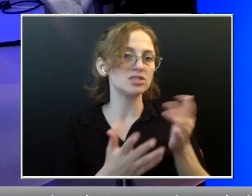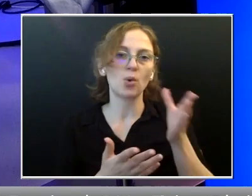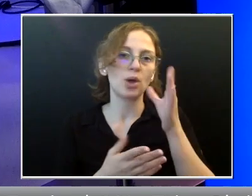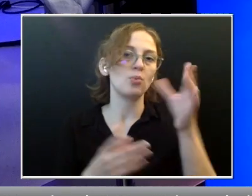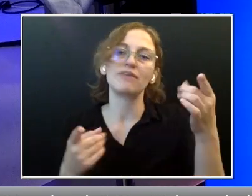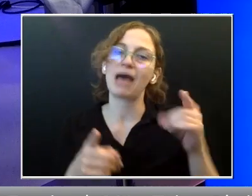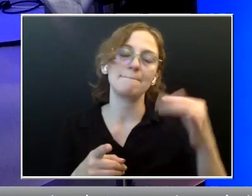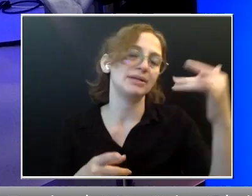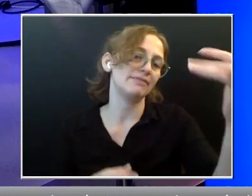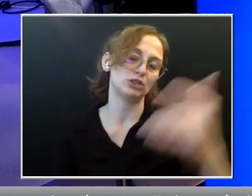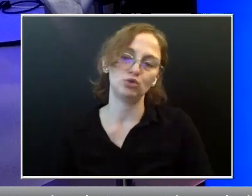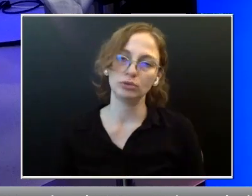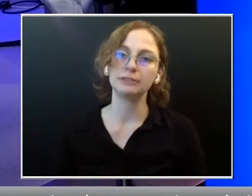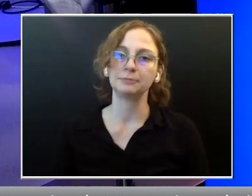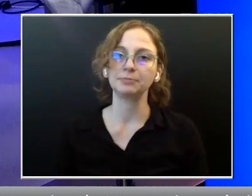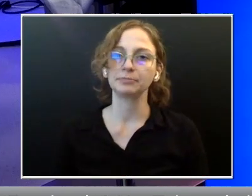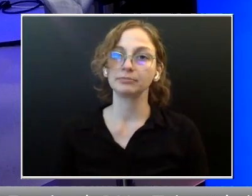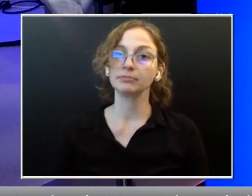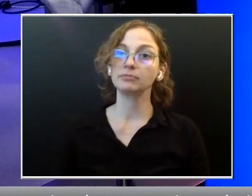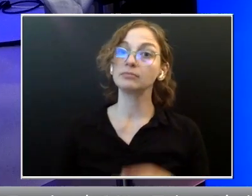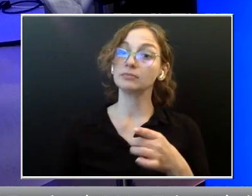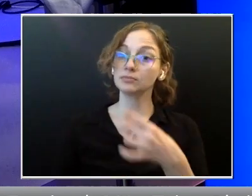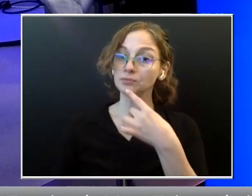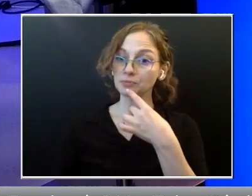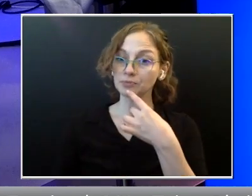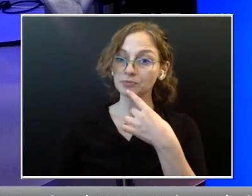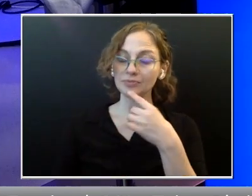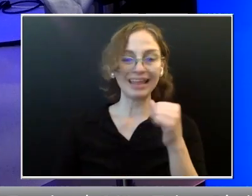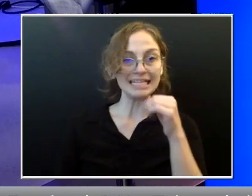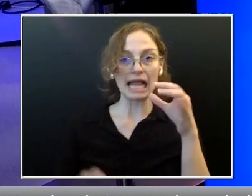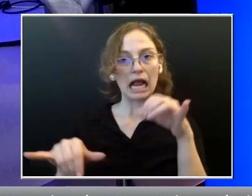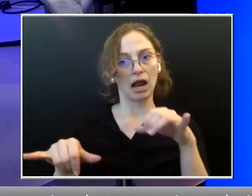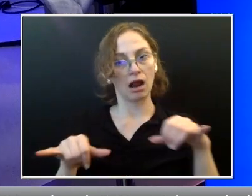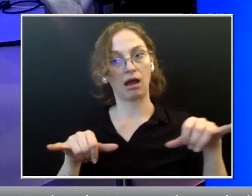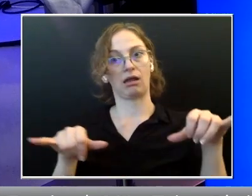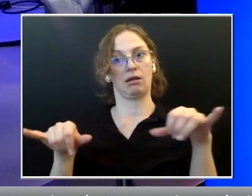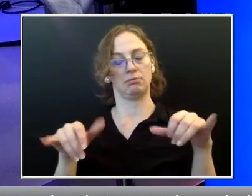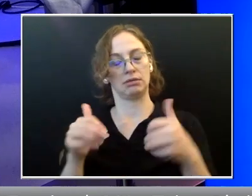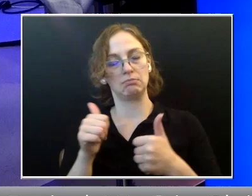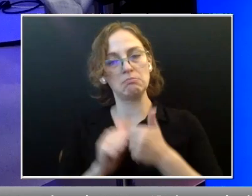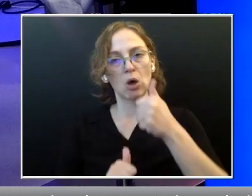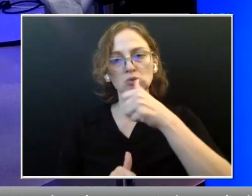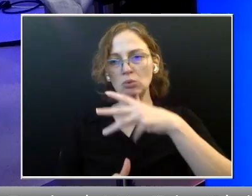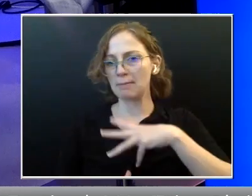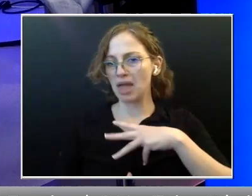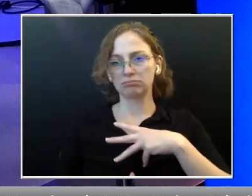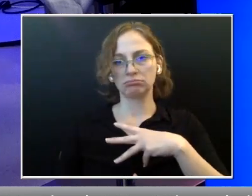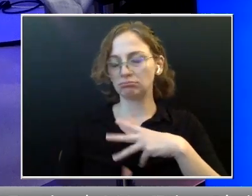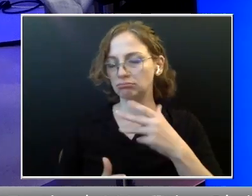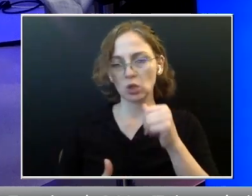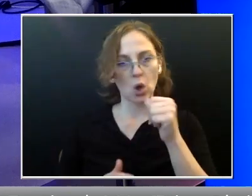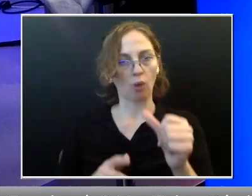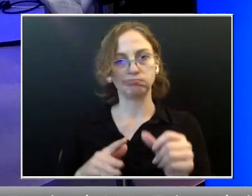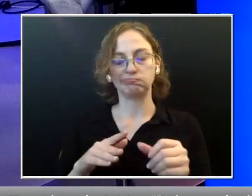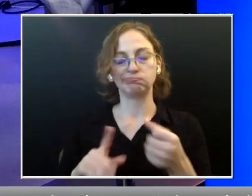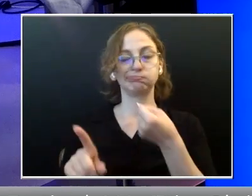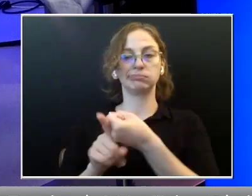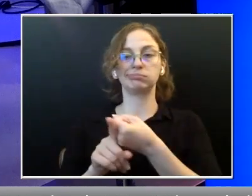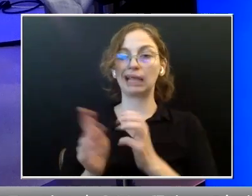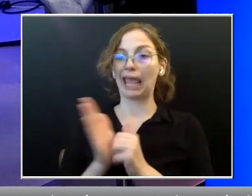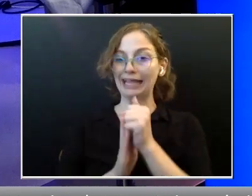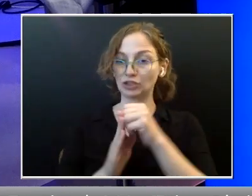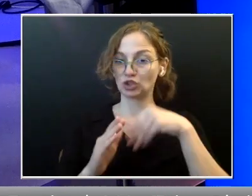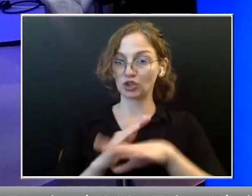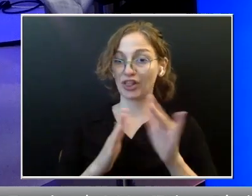And you had said, though, this is not a common thing. Most women, it doesn't turn into cancer. Correct. But Angela got the luck